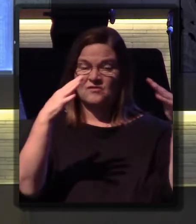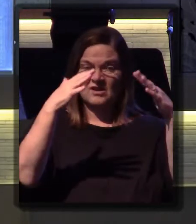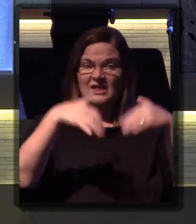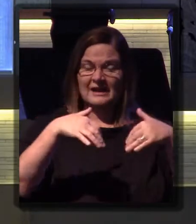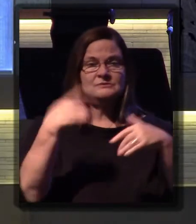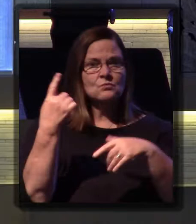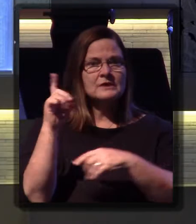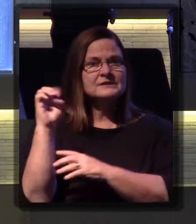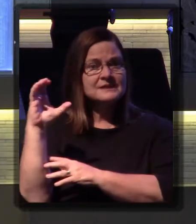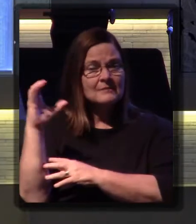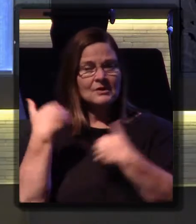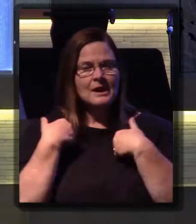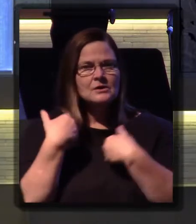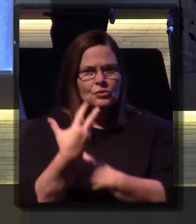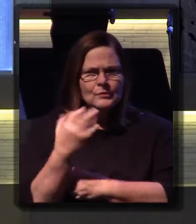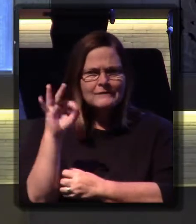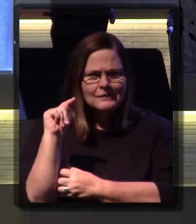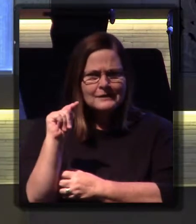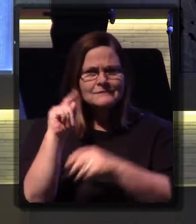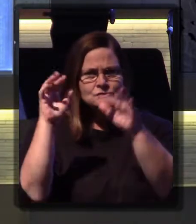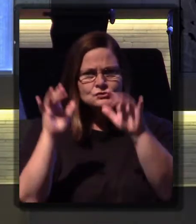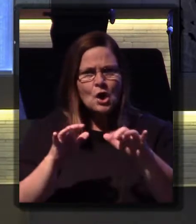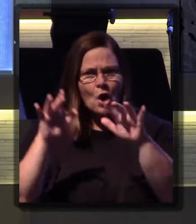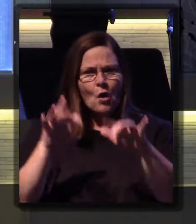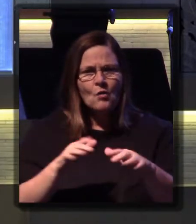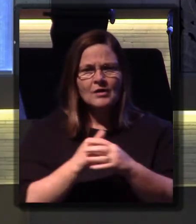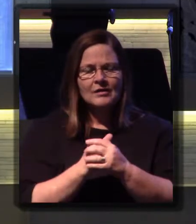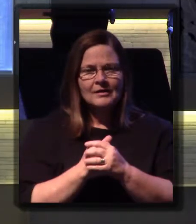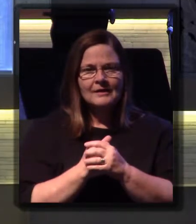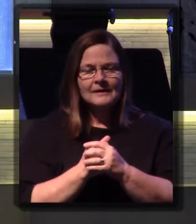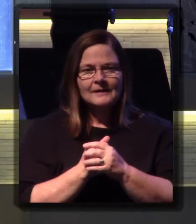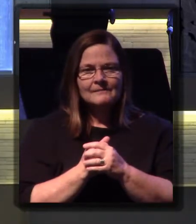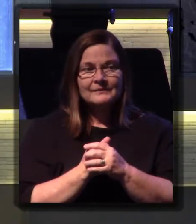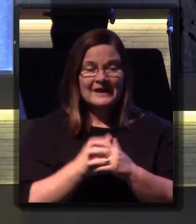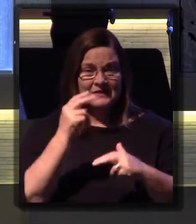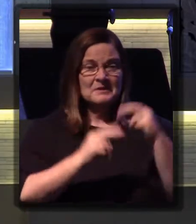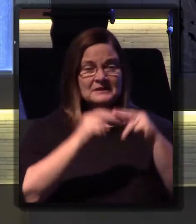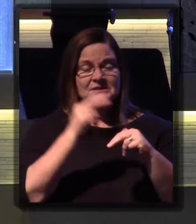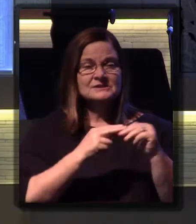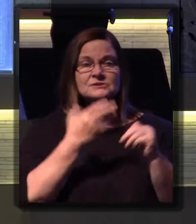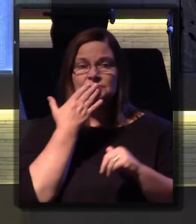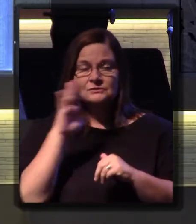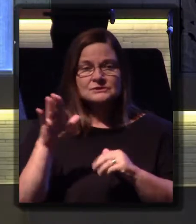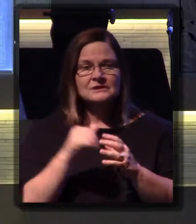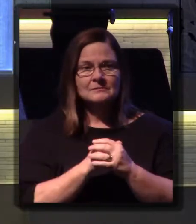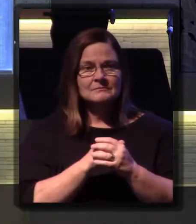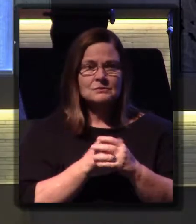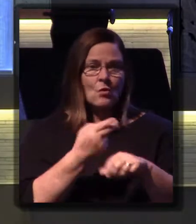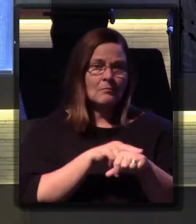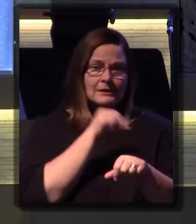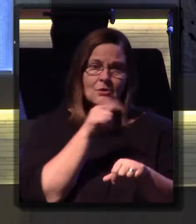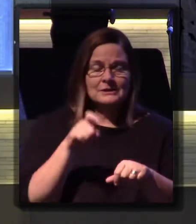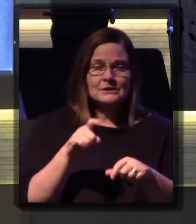grade, in Jerusalem, in the hills there, the roof collapsed because one December, they had 3 feet of snow.